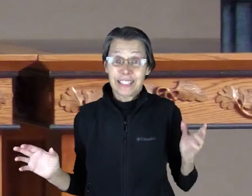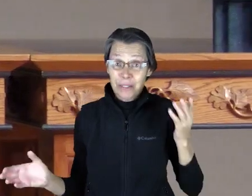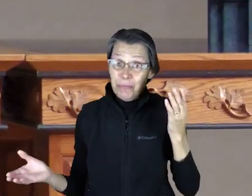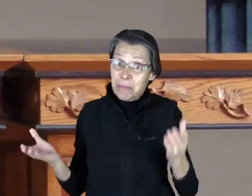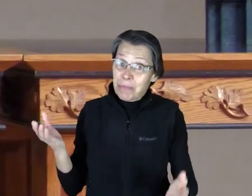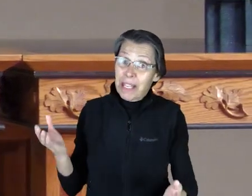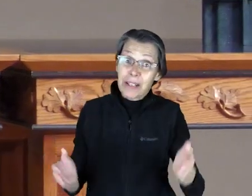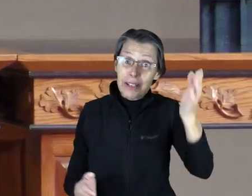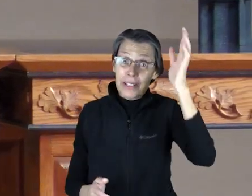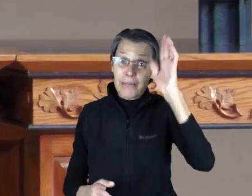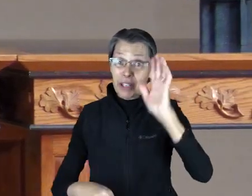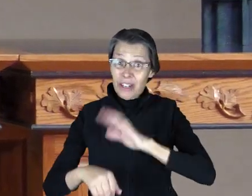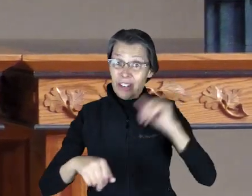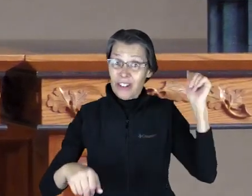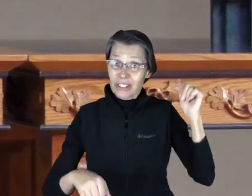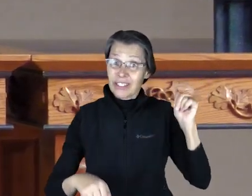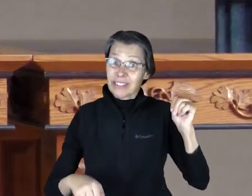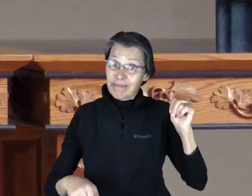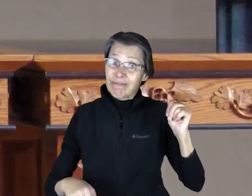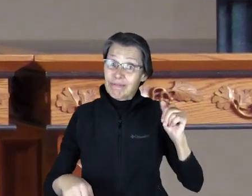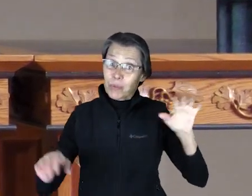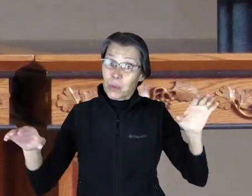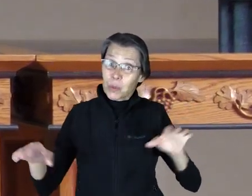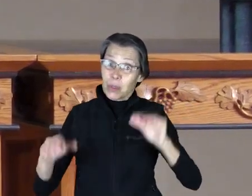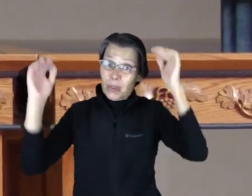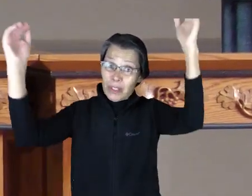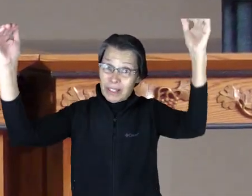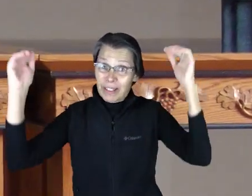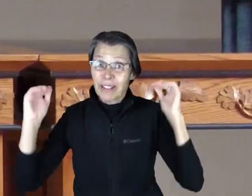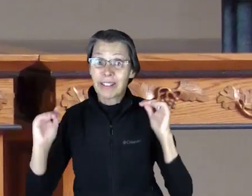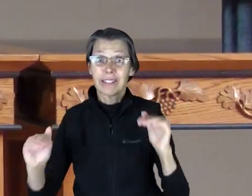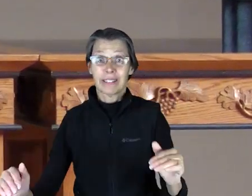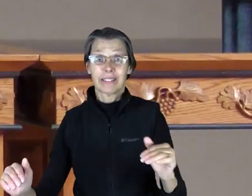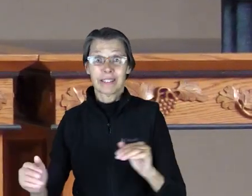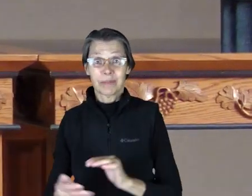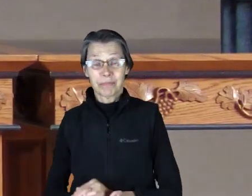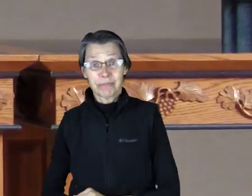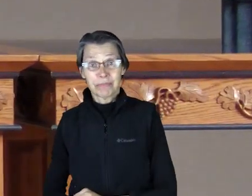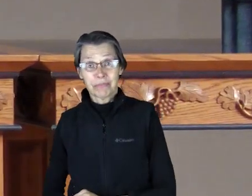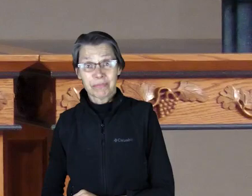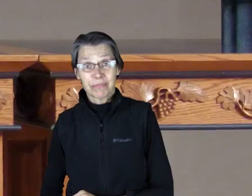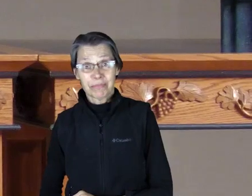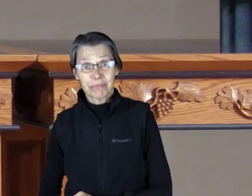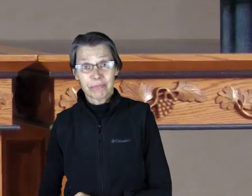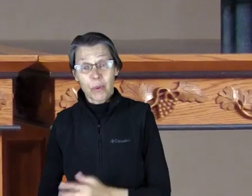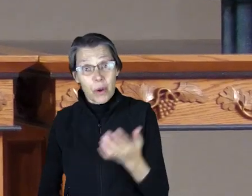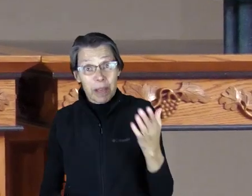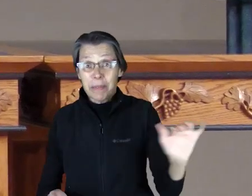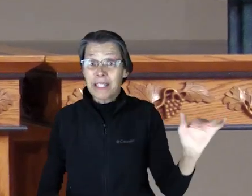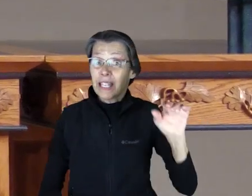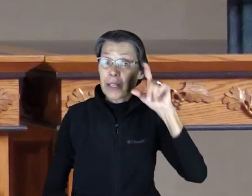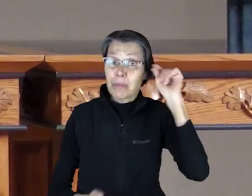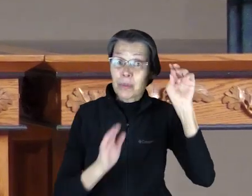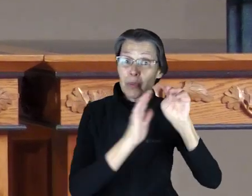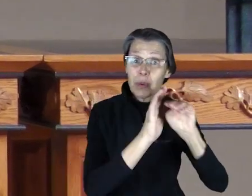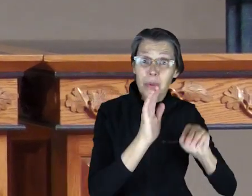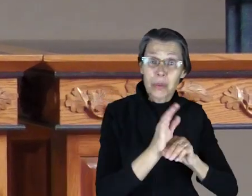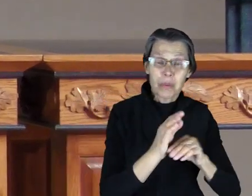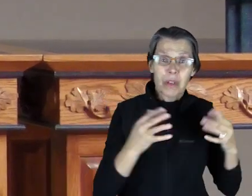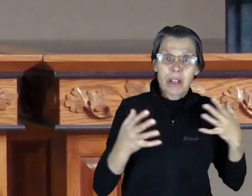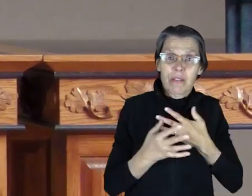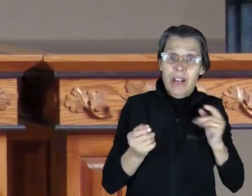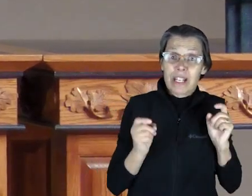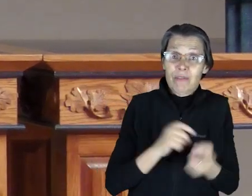Pharaoh, God's calling on us to let go. What about Moses? Maybe like Moses, we need to let go of our fear of